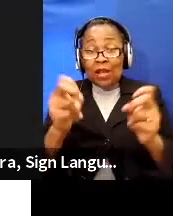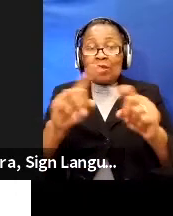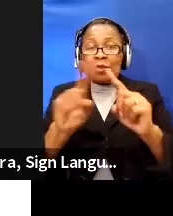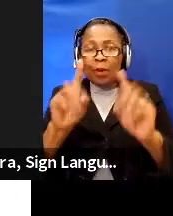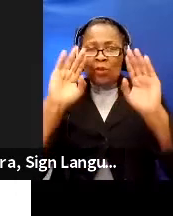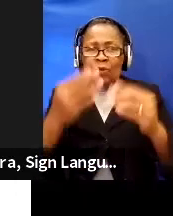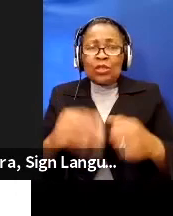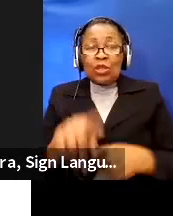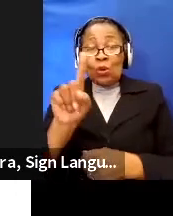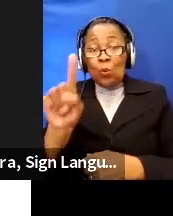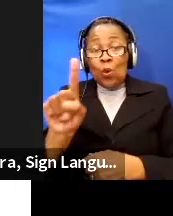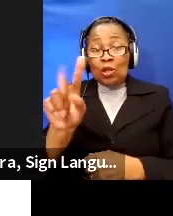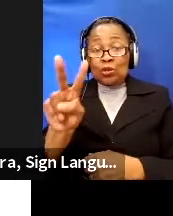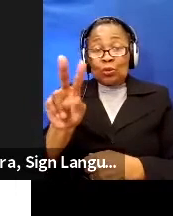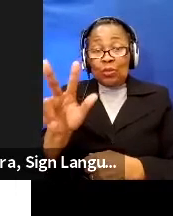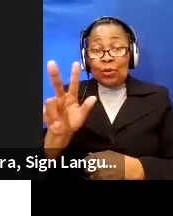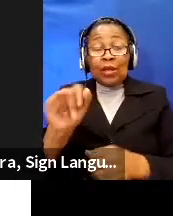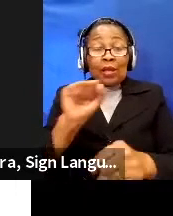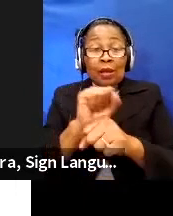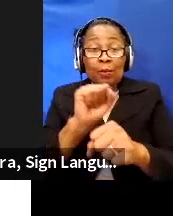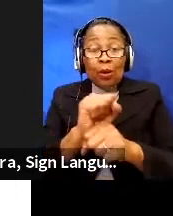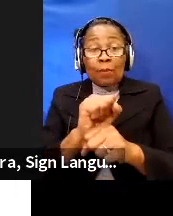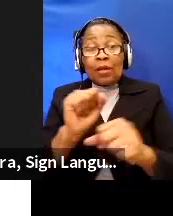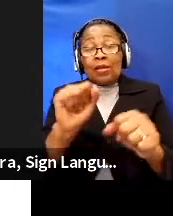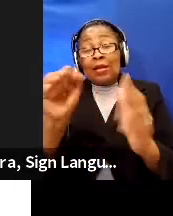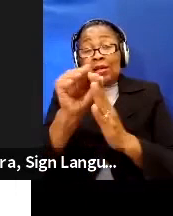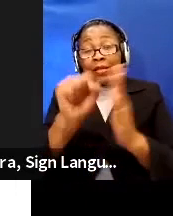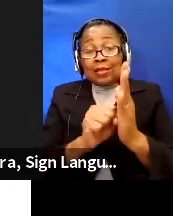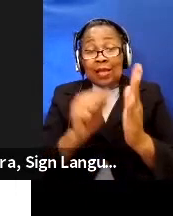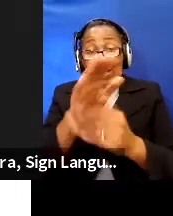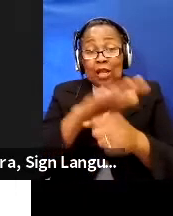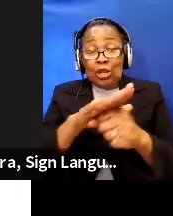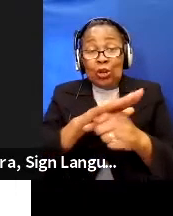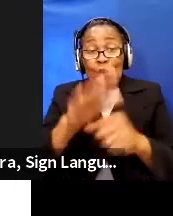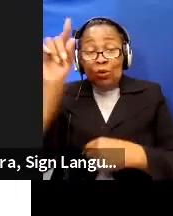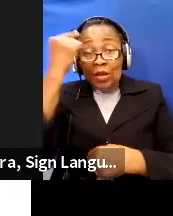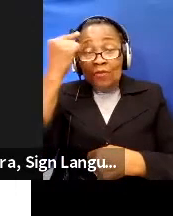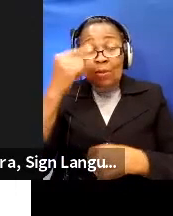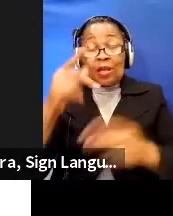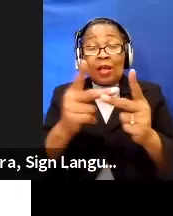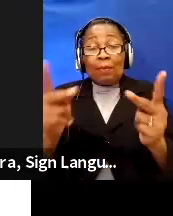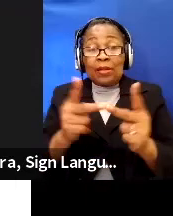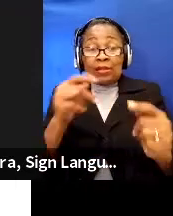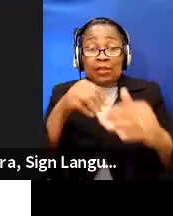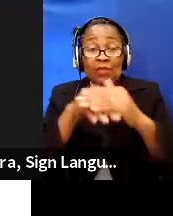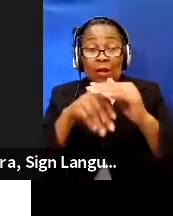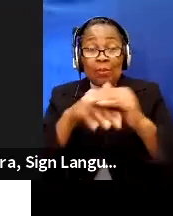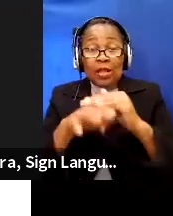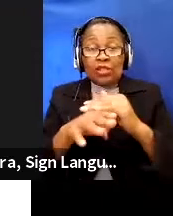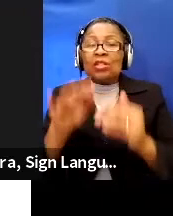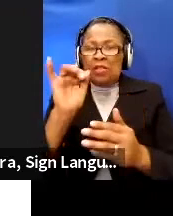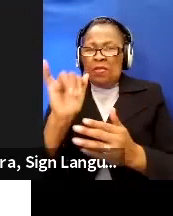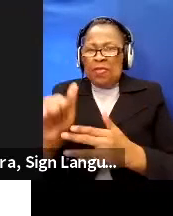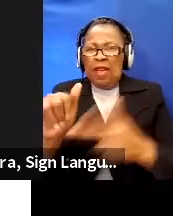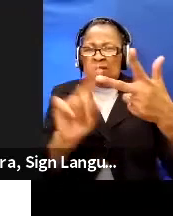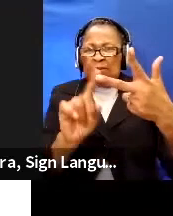which cover employment, state and local government, and places of public accommodation, which may be where most of you all reside. There have